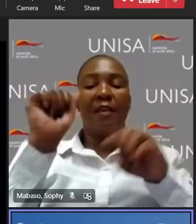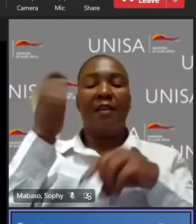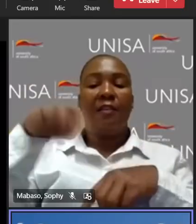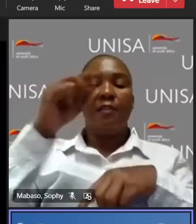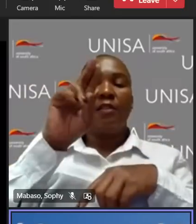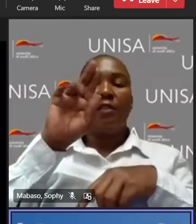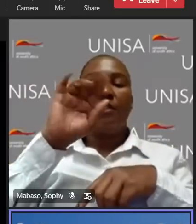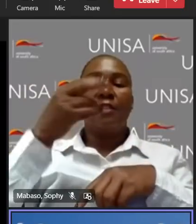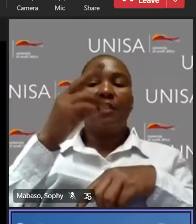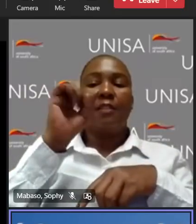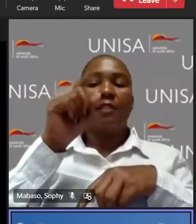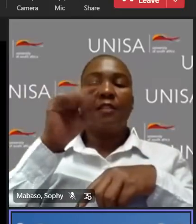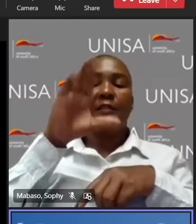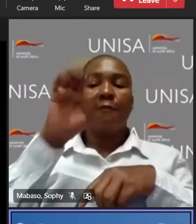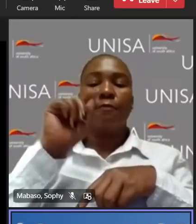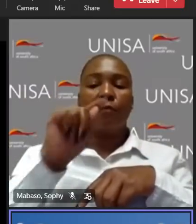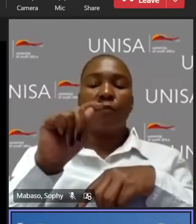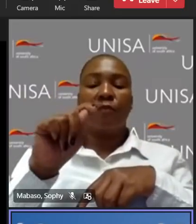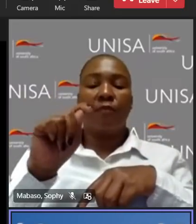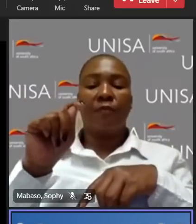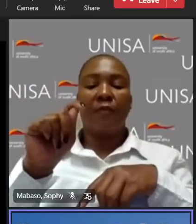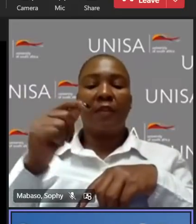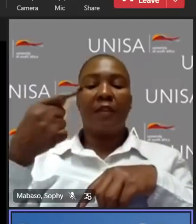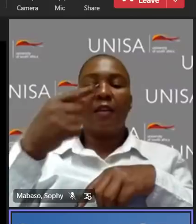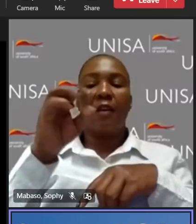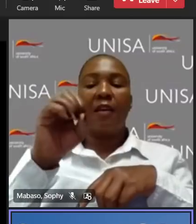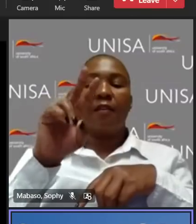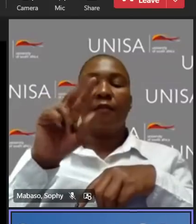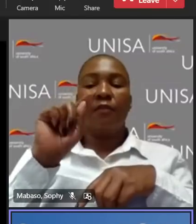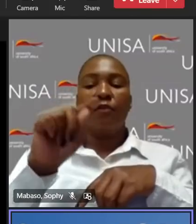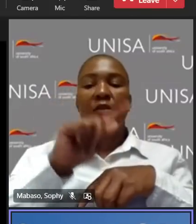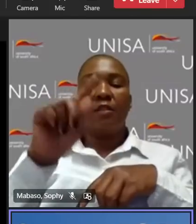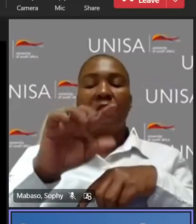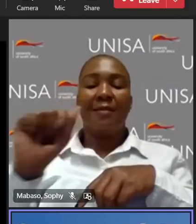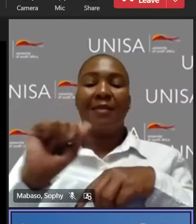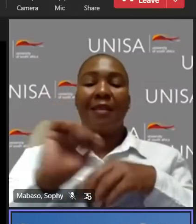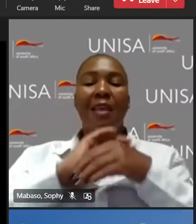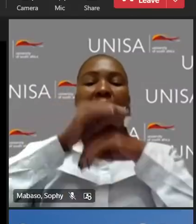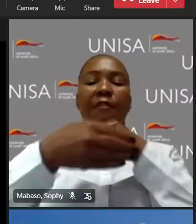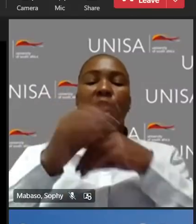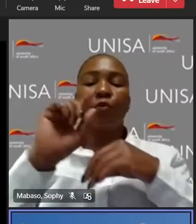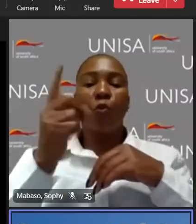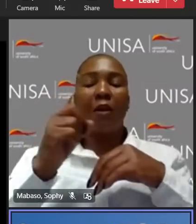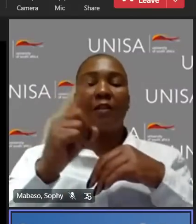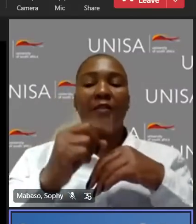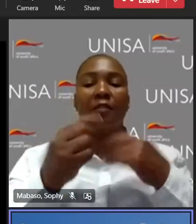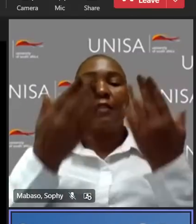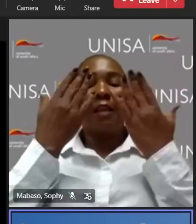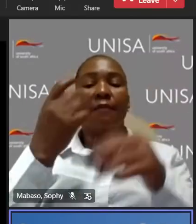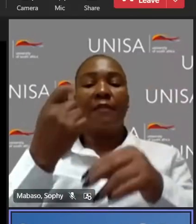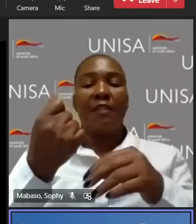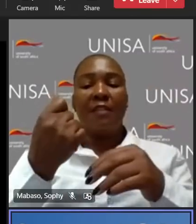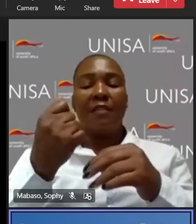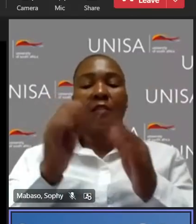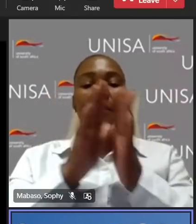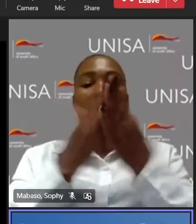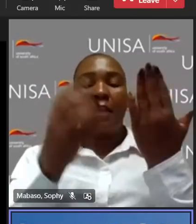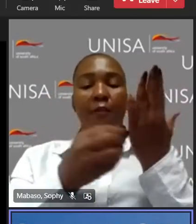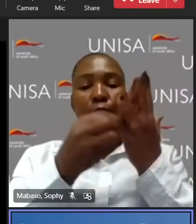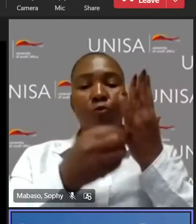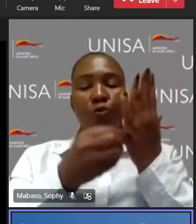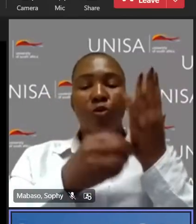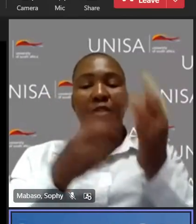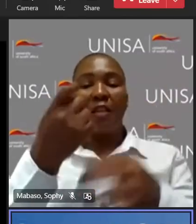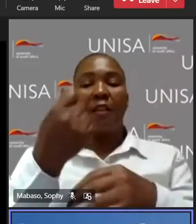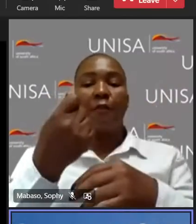education@justice.gov.za. What the bursary covers, it covers tuition fees, textbook allowance, meal